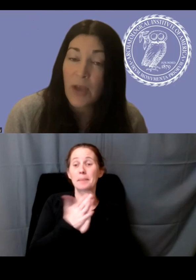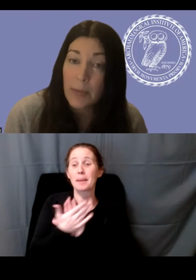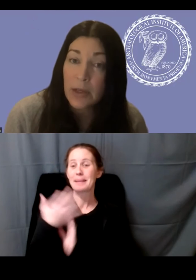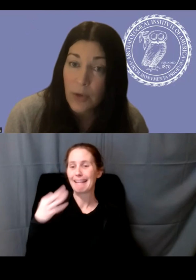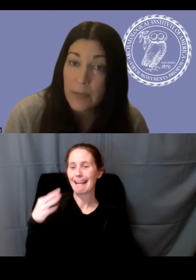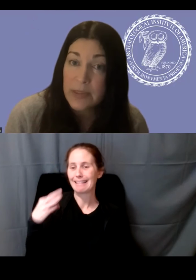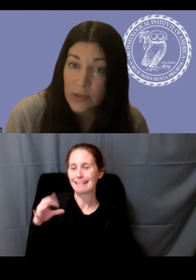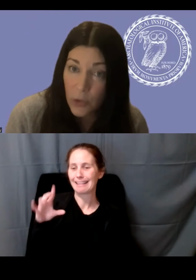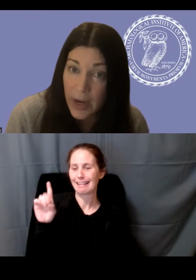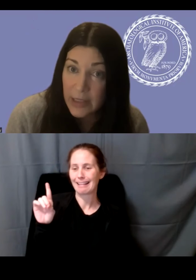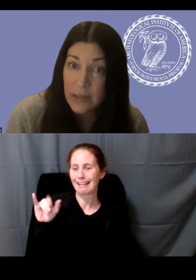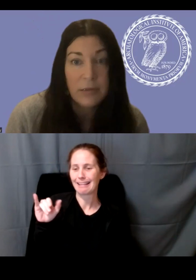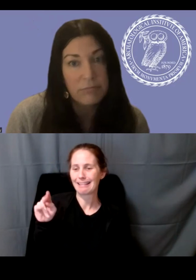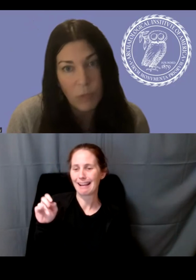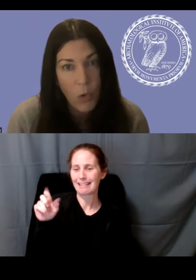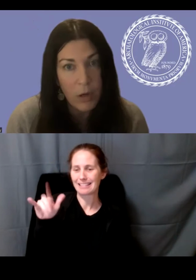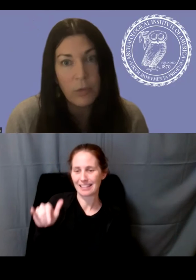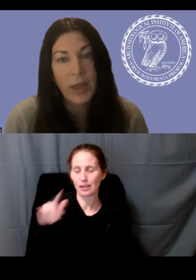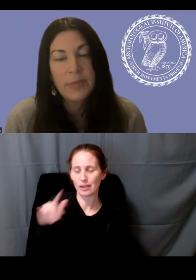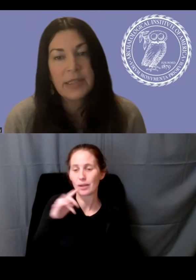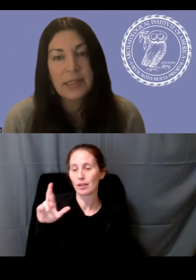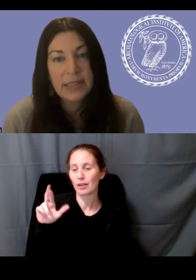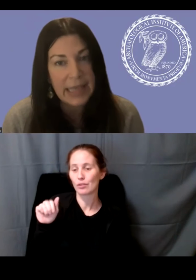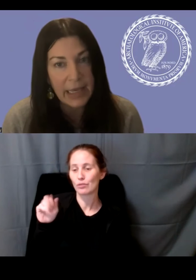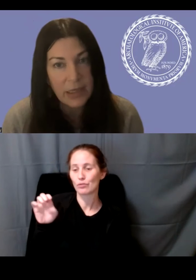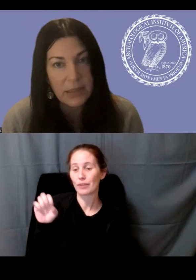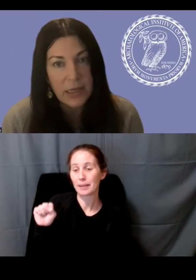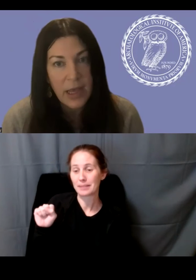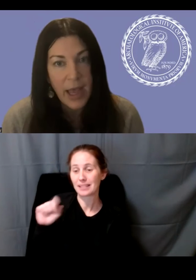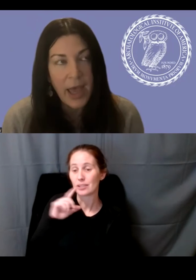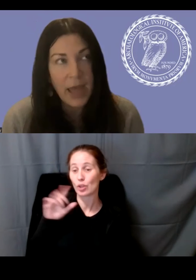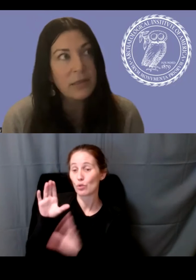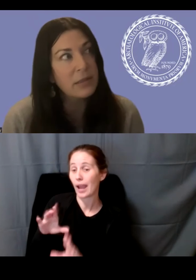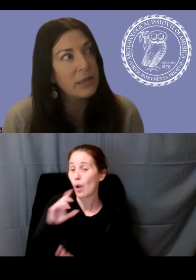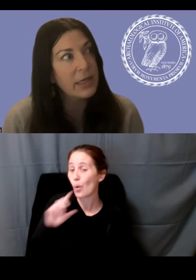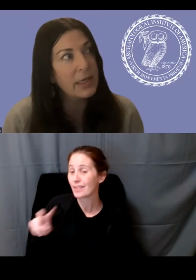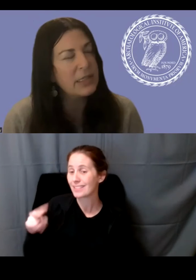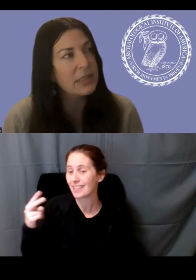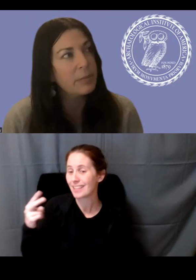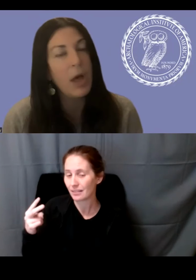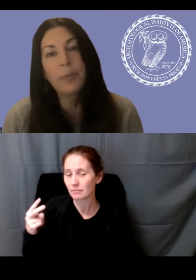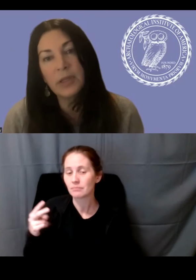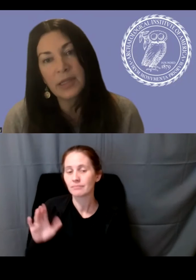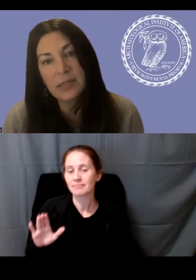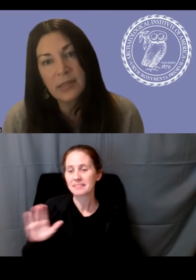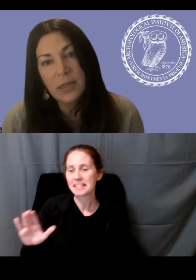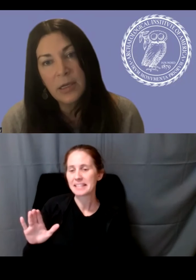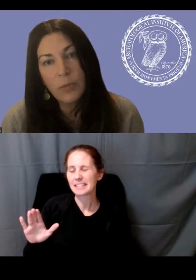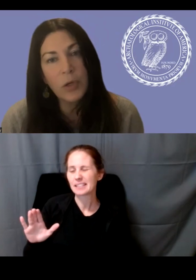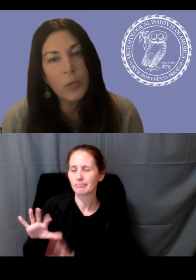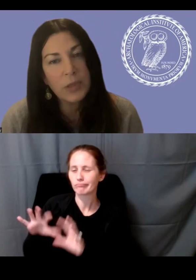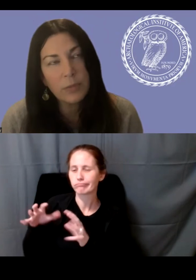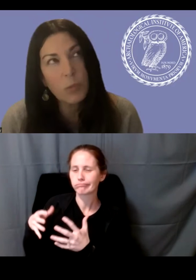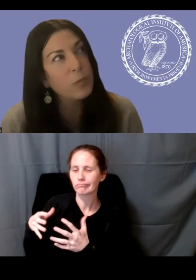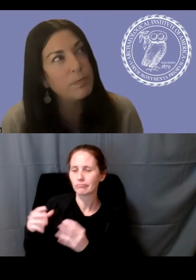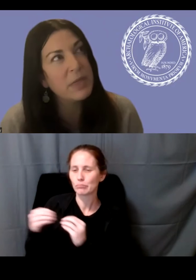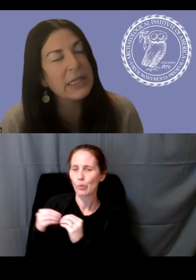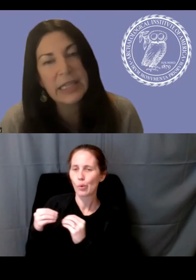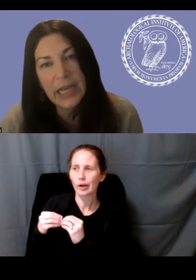with the family of Ramses the Great, or Ramses II, and his populist,